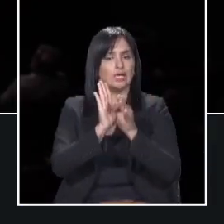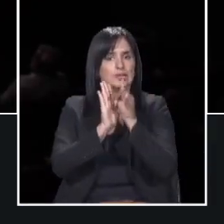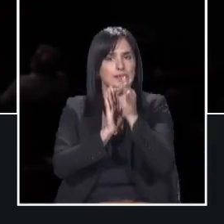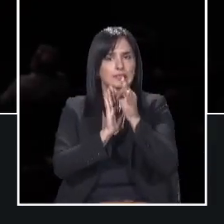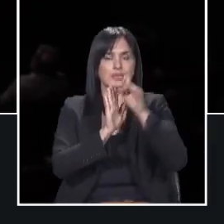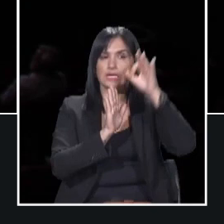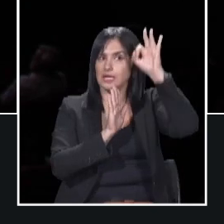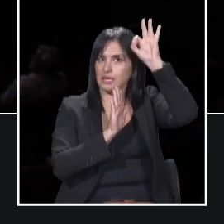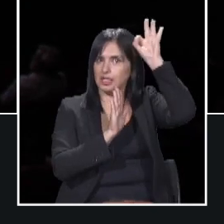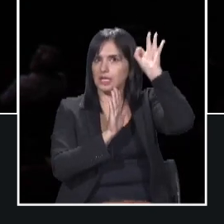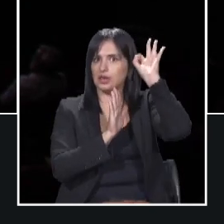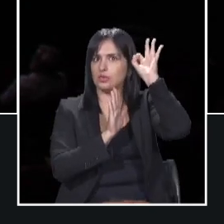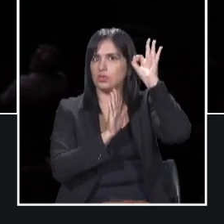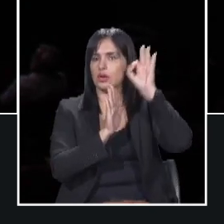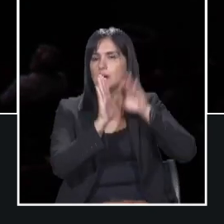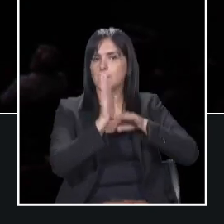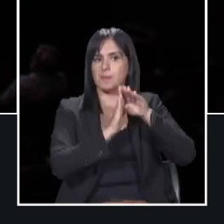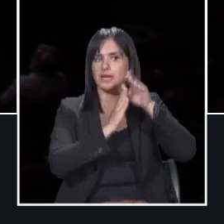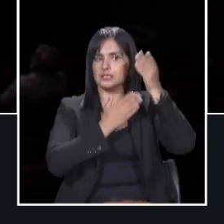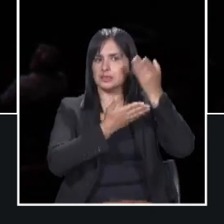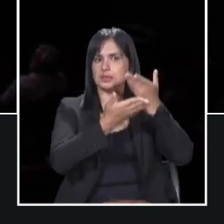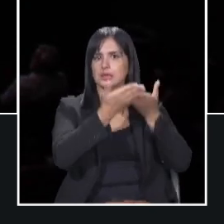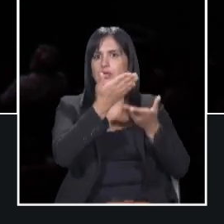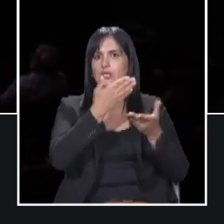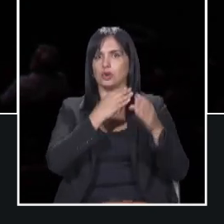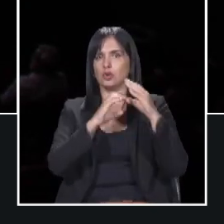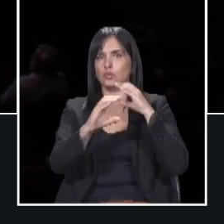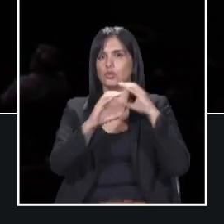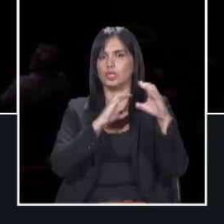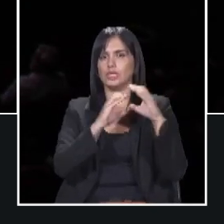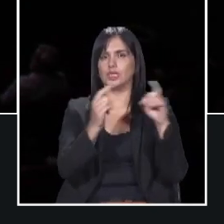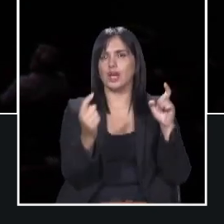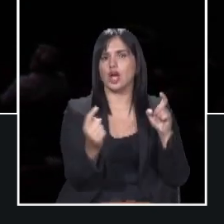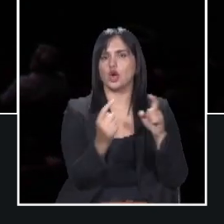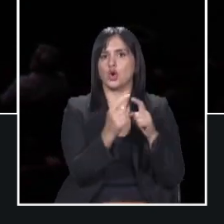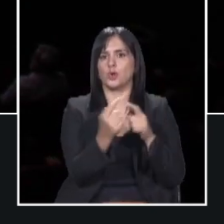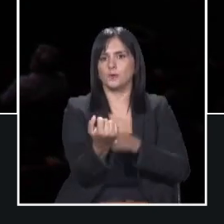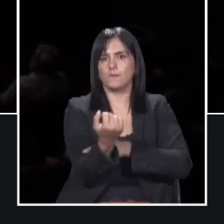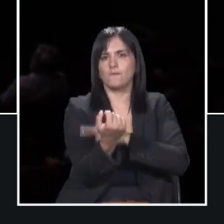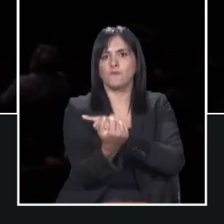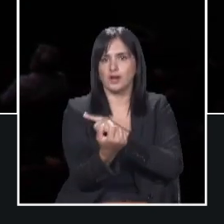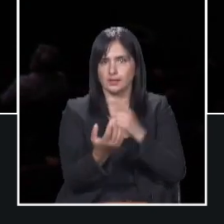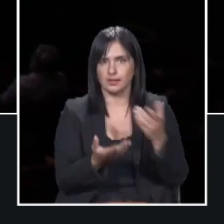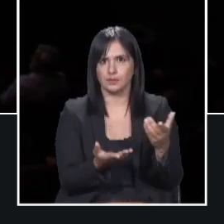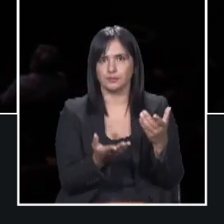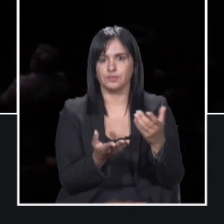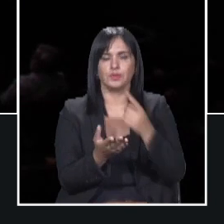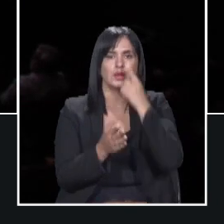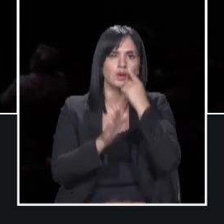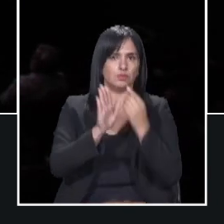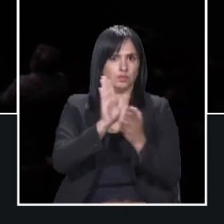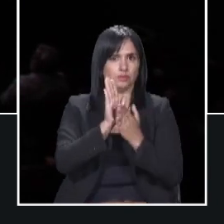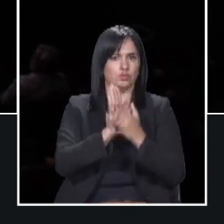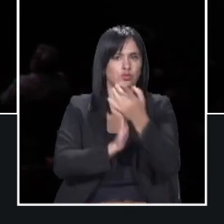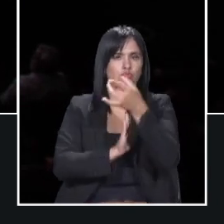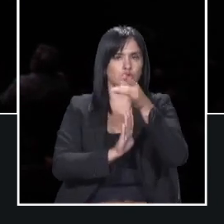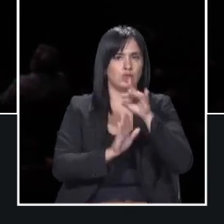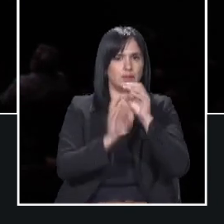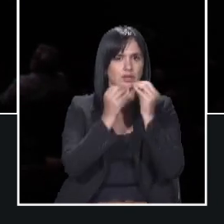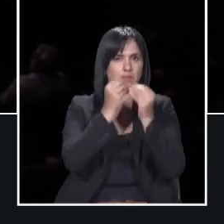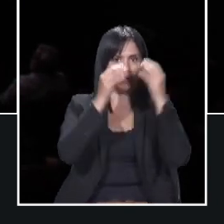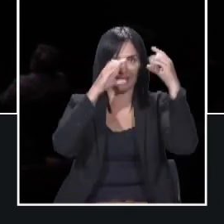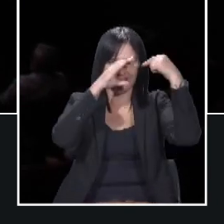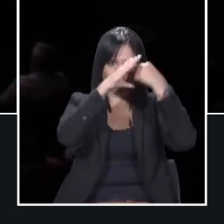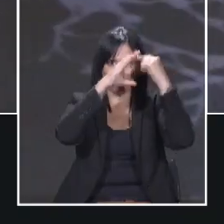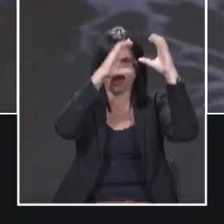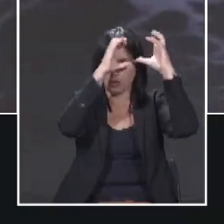other, the more they form a strong connection. Can we demonstrate that this is not just happening inside a brain? Can we demonstrate that with our